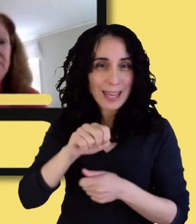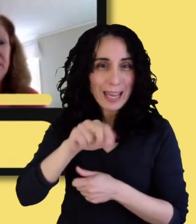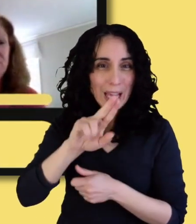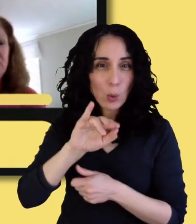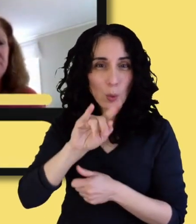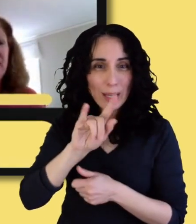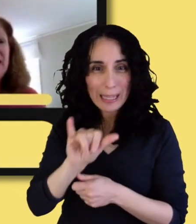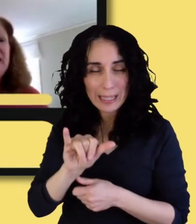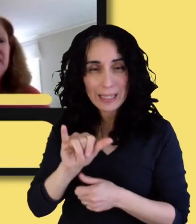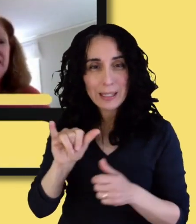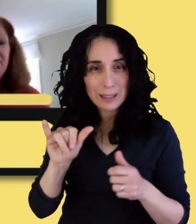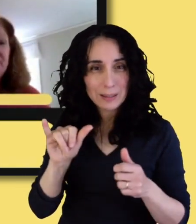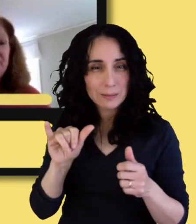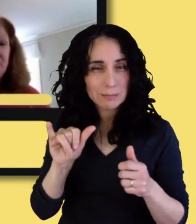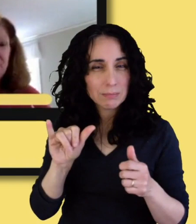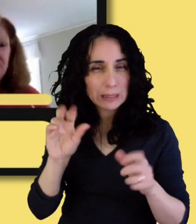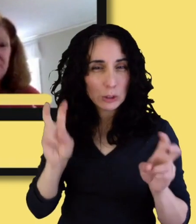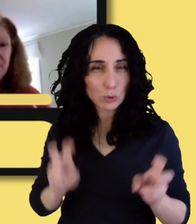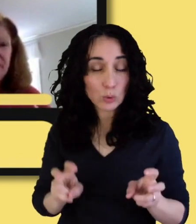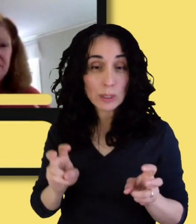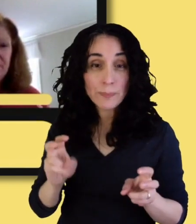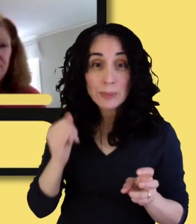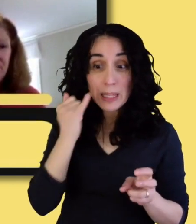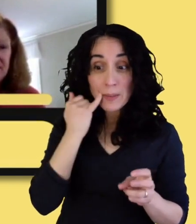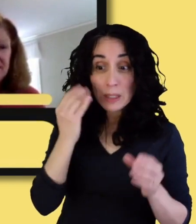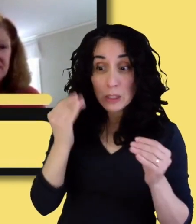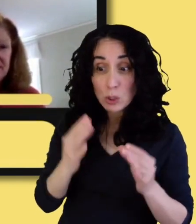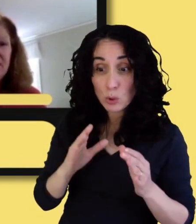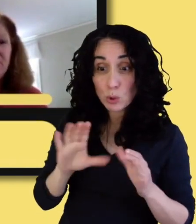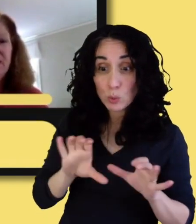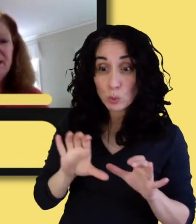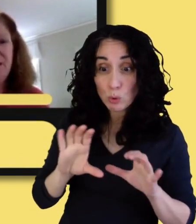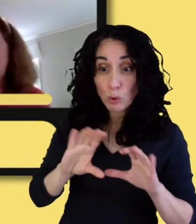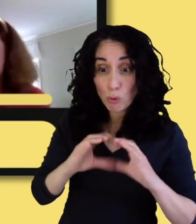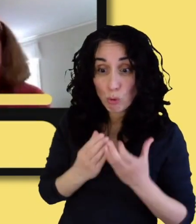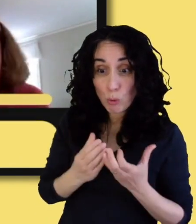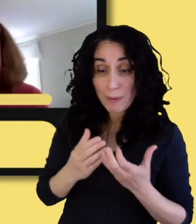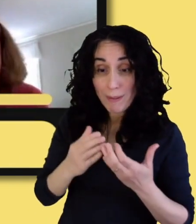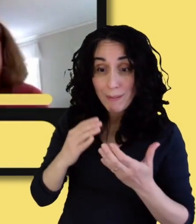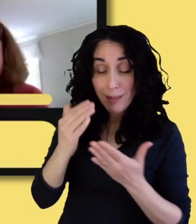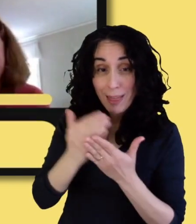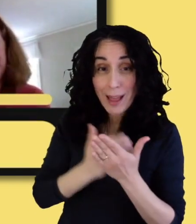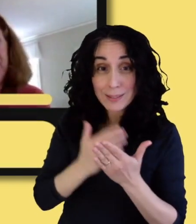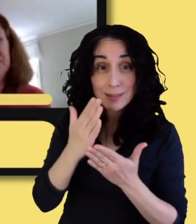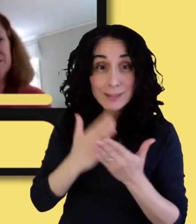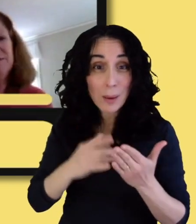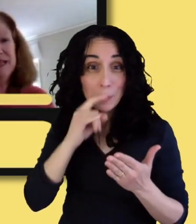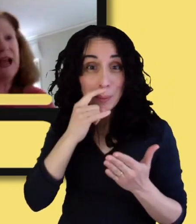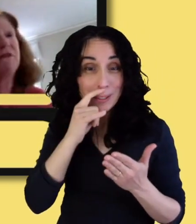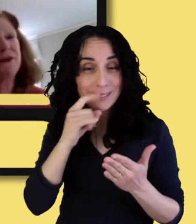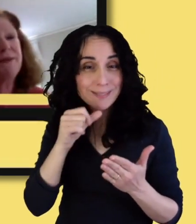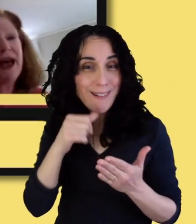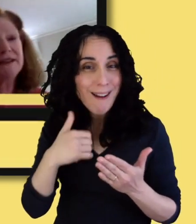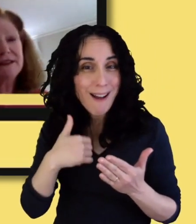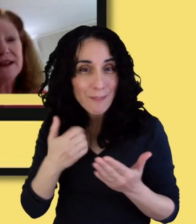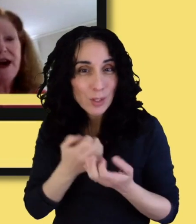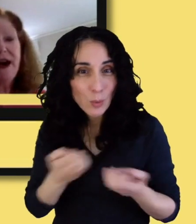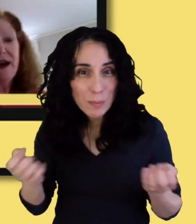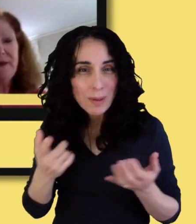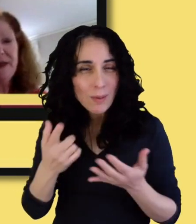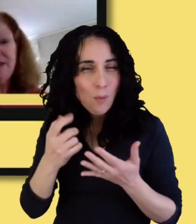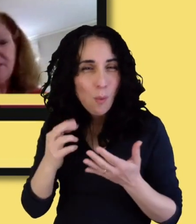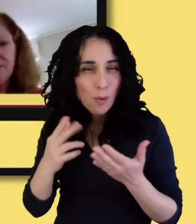we wanted to make sure that if the teacher was doing some group lessons, we didn't want to have some friends missing out from